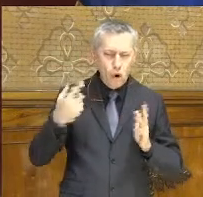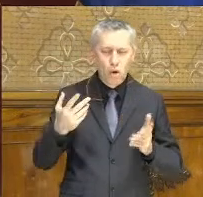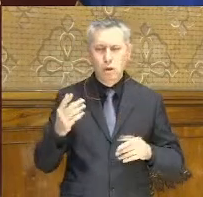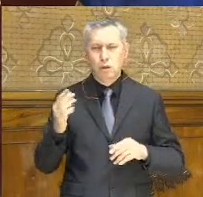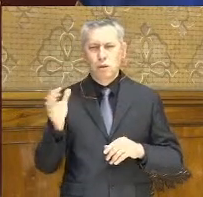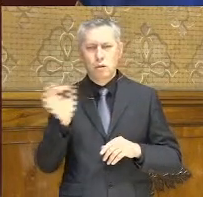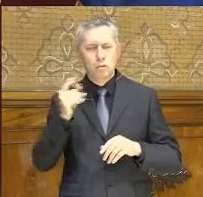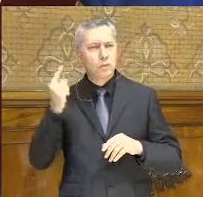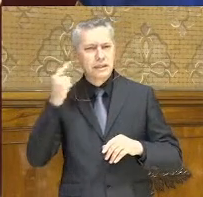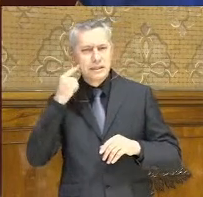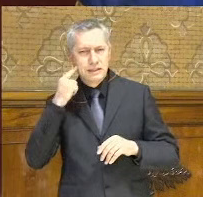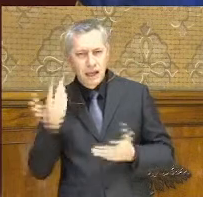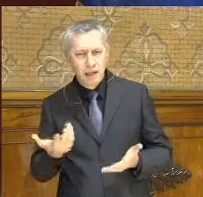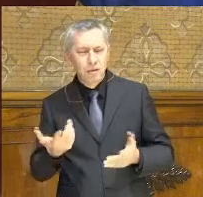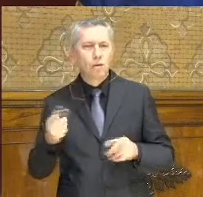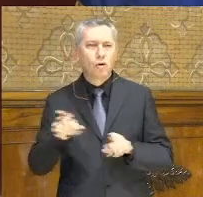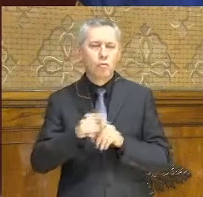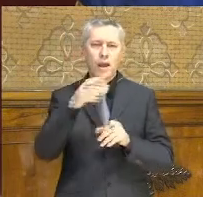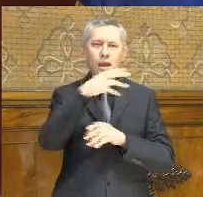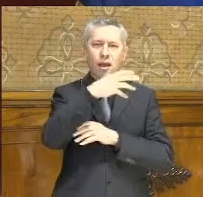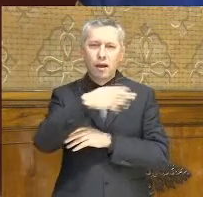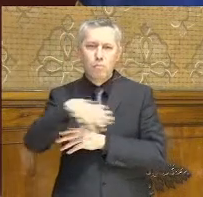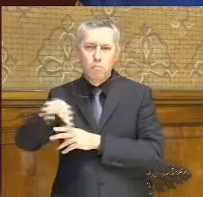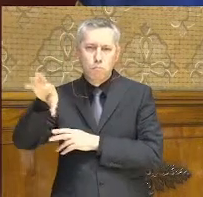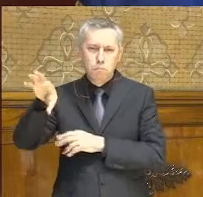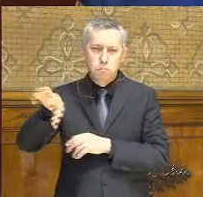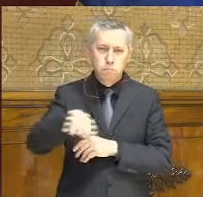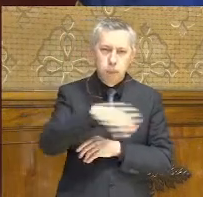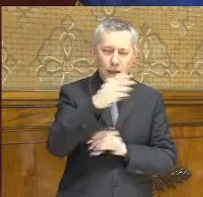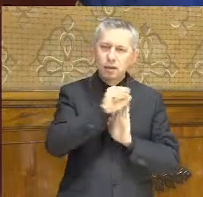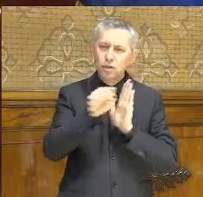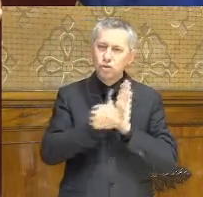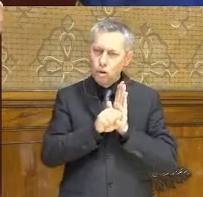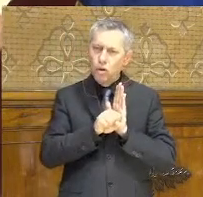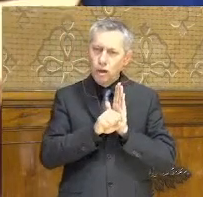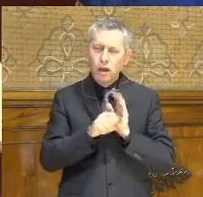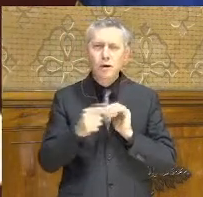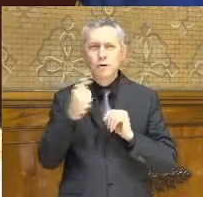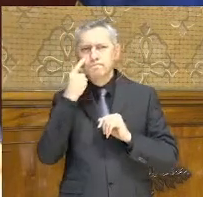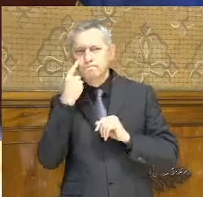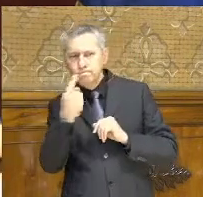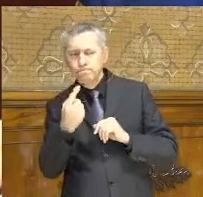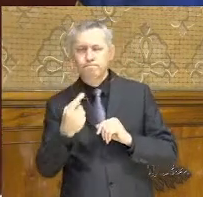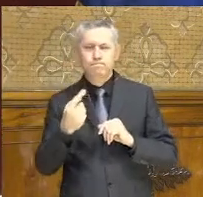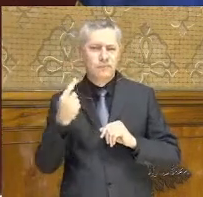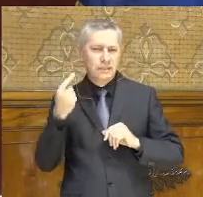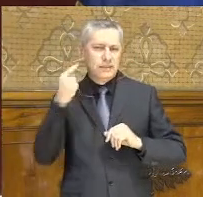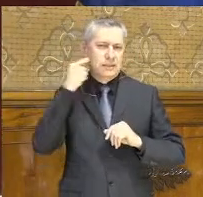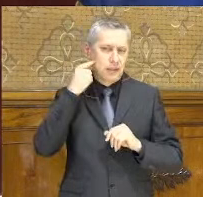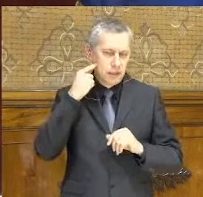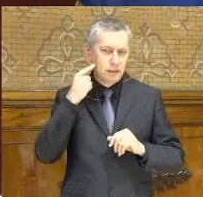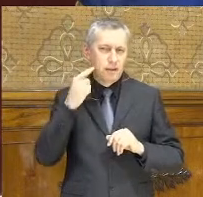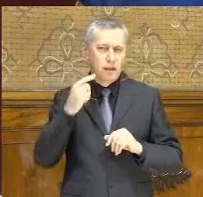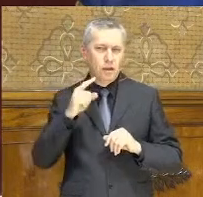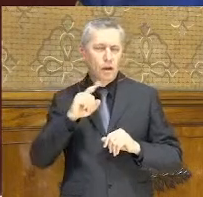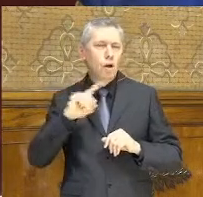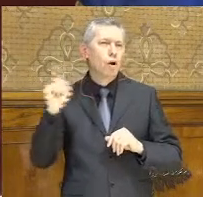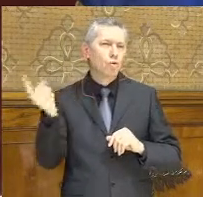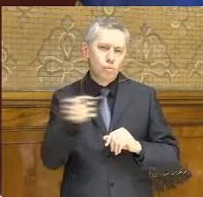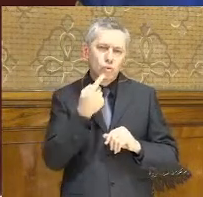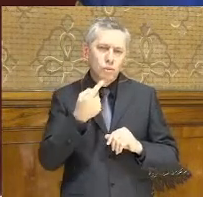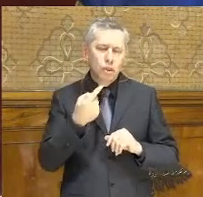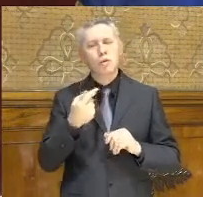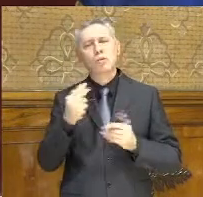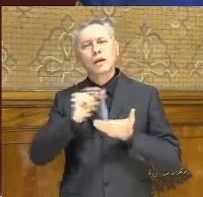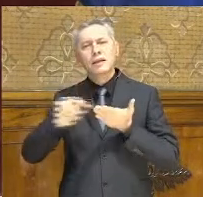long Ukrainian history. In a stirring essay, We're All Ukrainians Now, the Polish writer